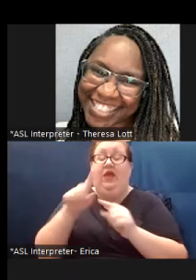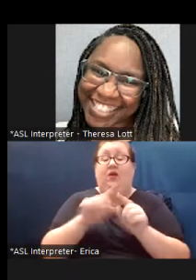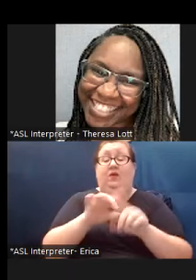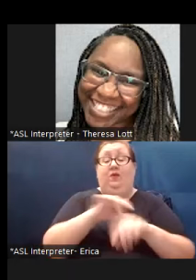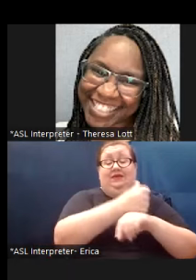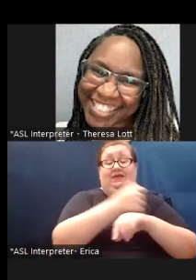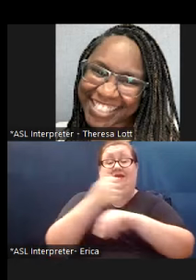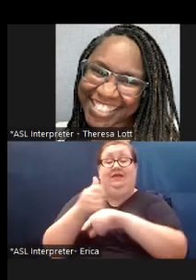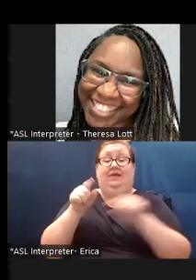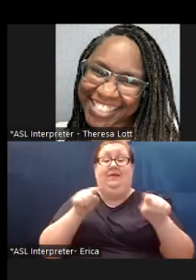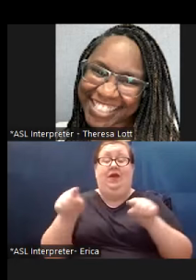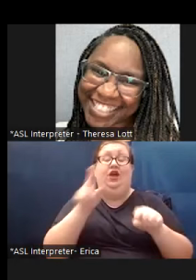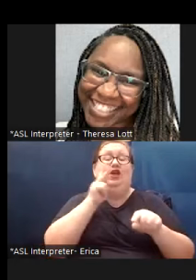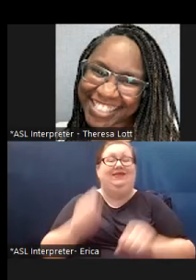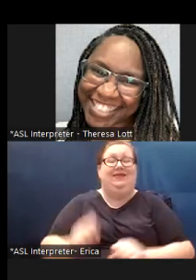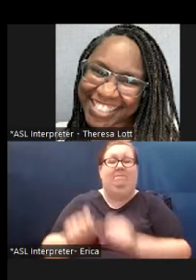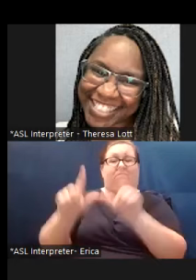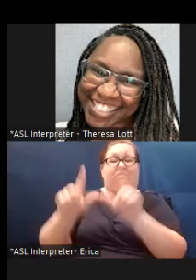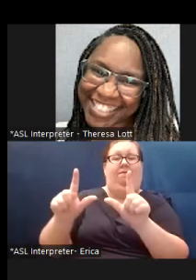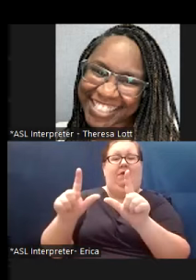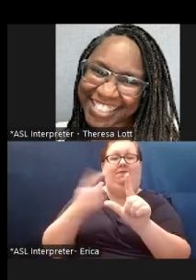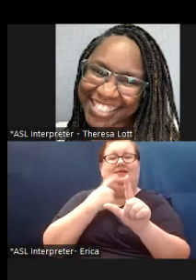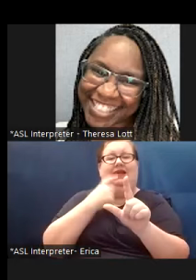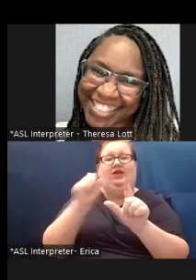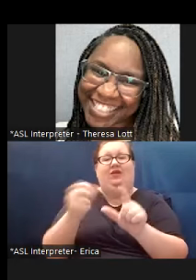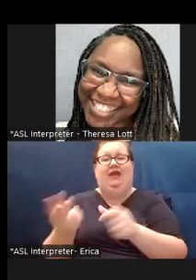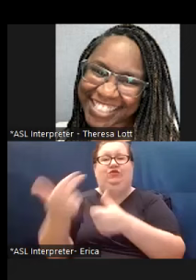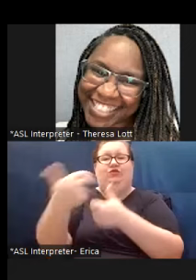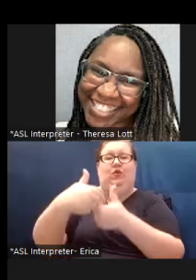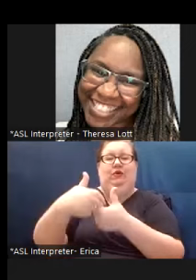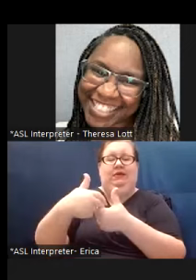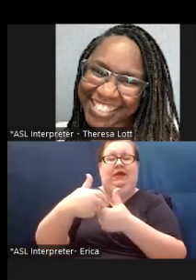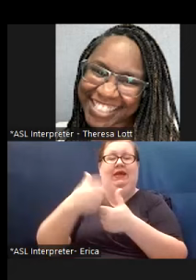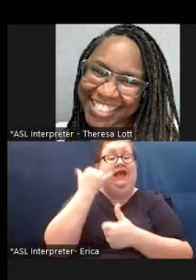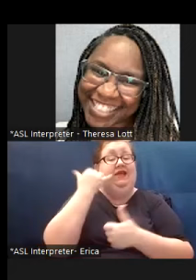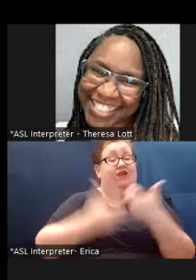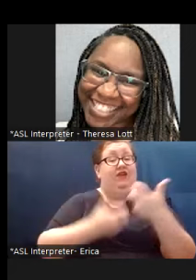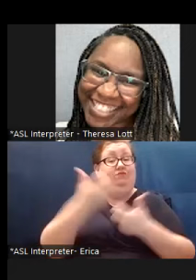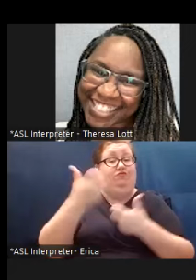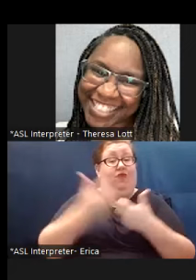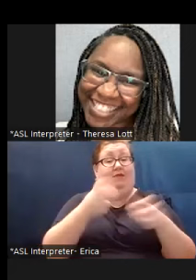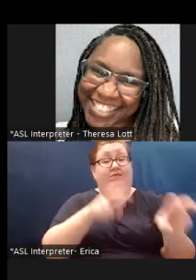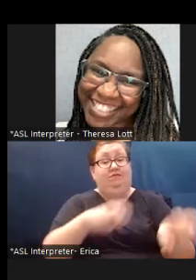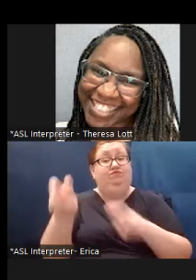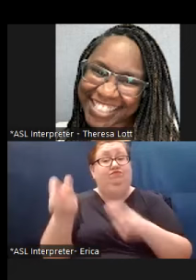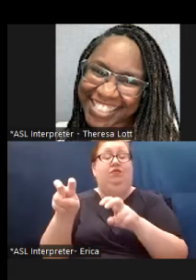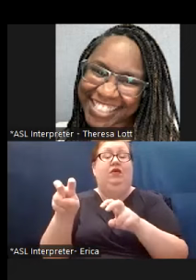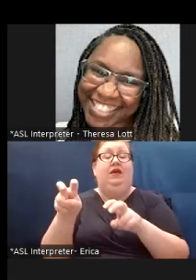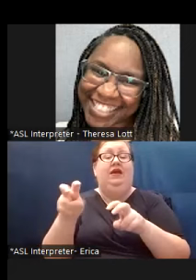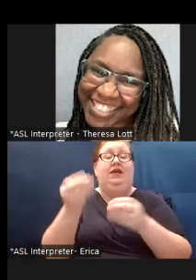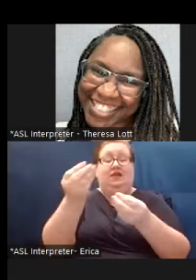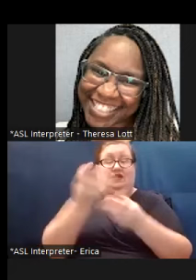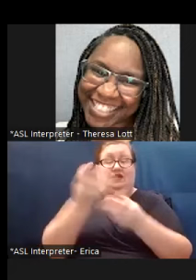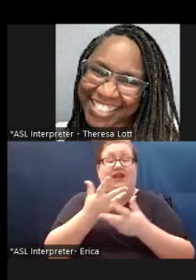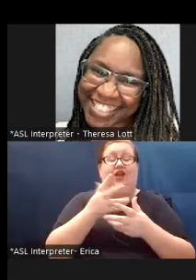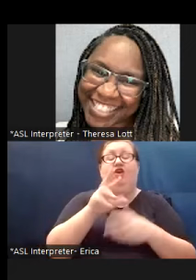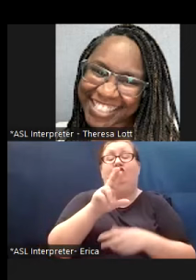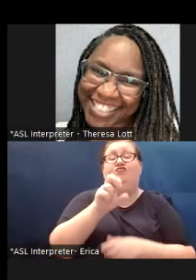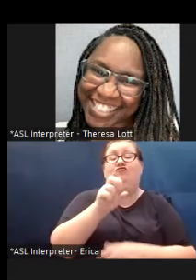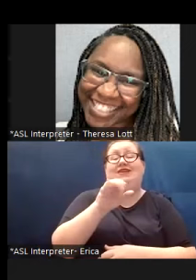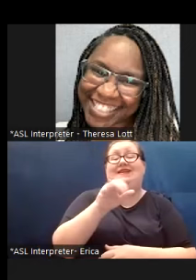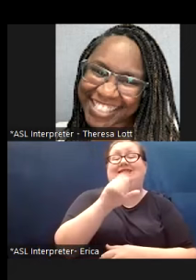pop-up that invites you to join a room. If you have any issues, please message Resilient New Jersey, Megan, for